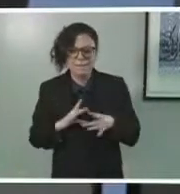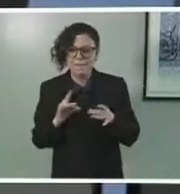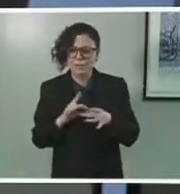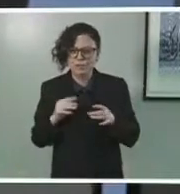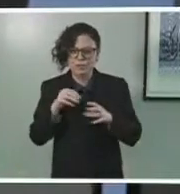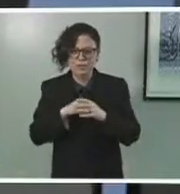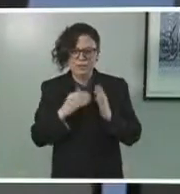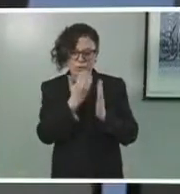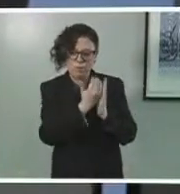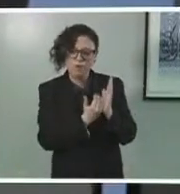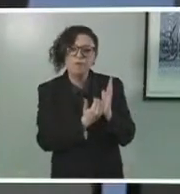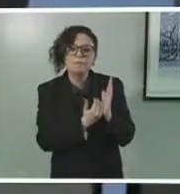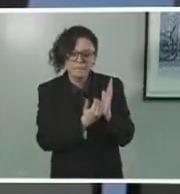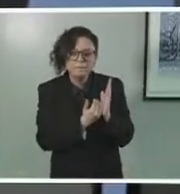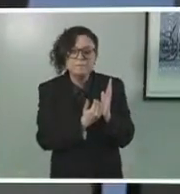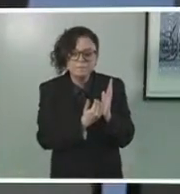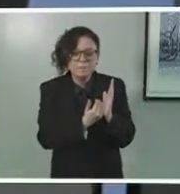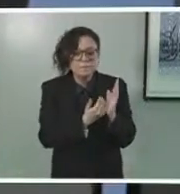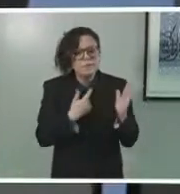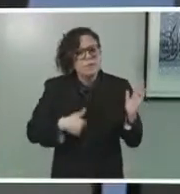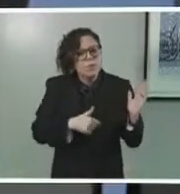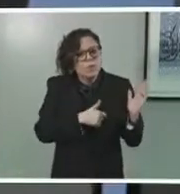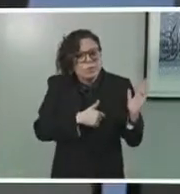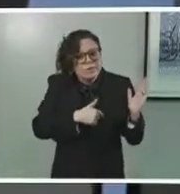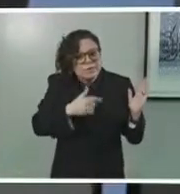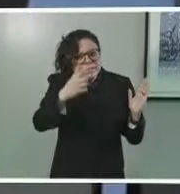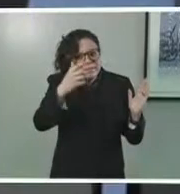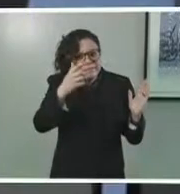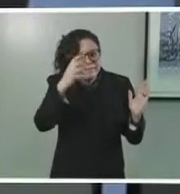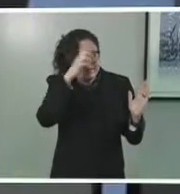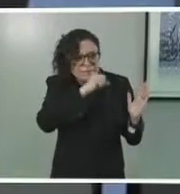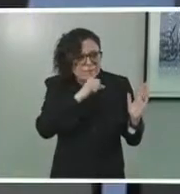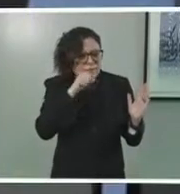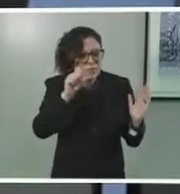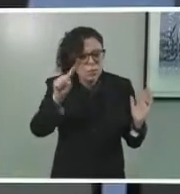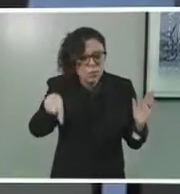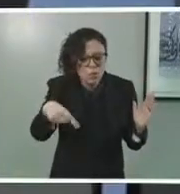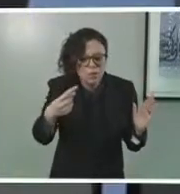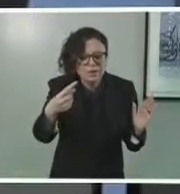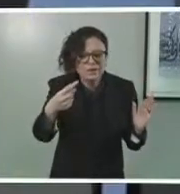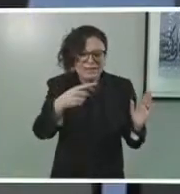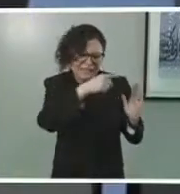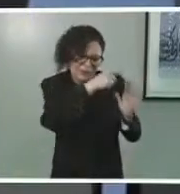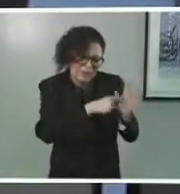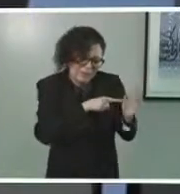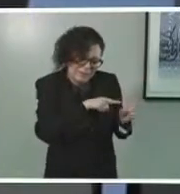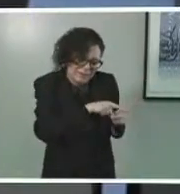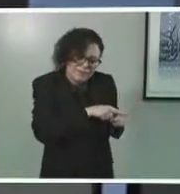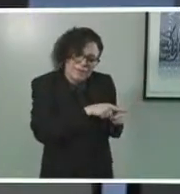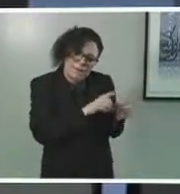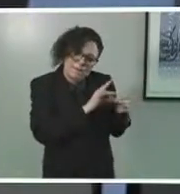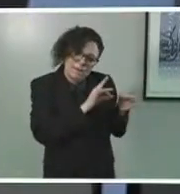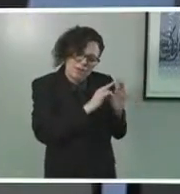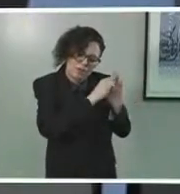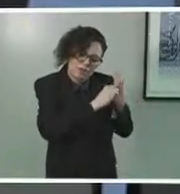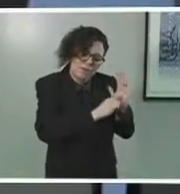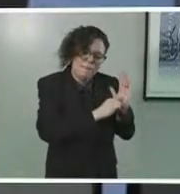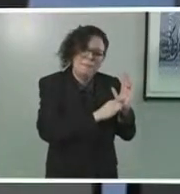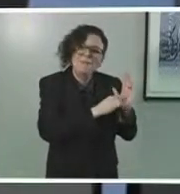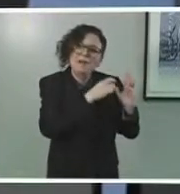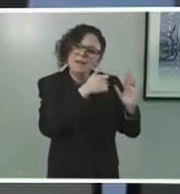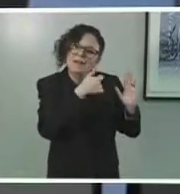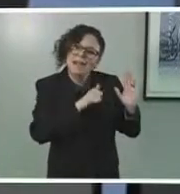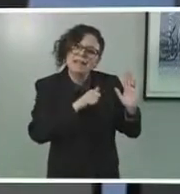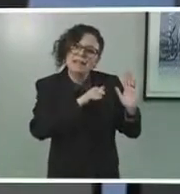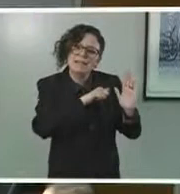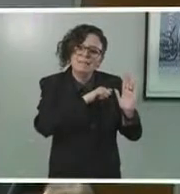that's what we had thought going into this, is that it's not only the specifically mentioned, but those supporting industries and businesses